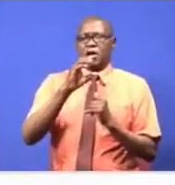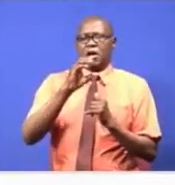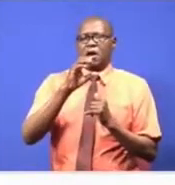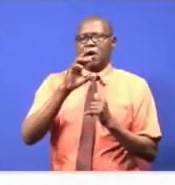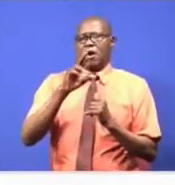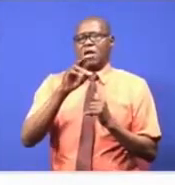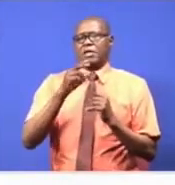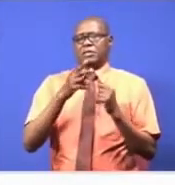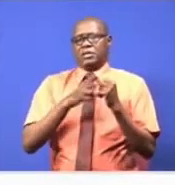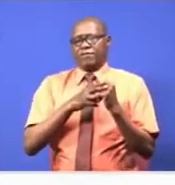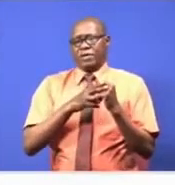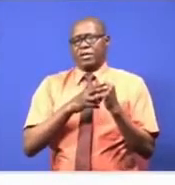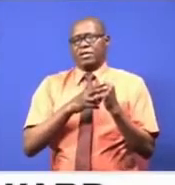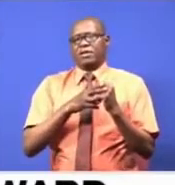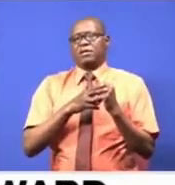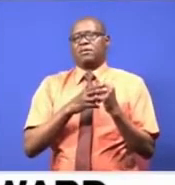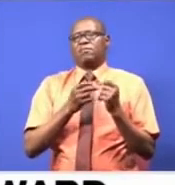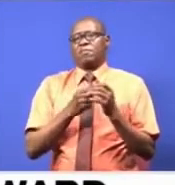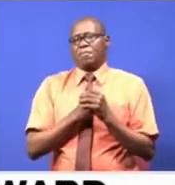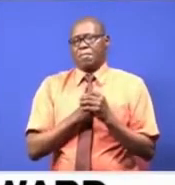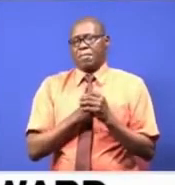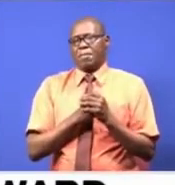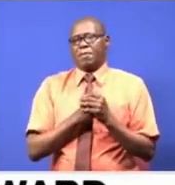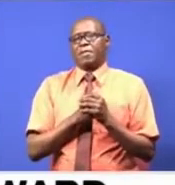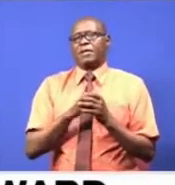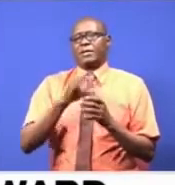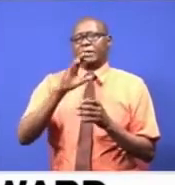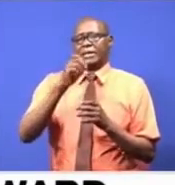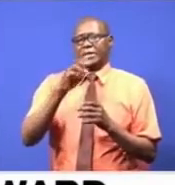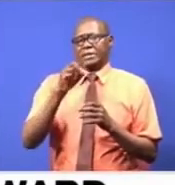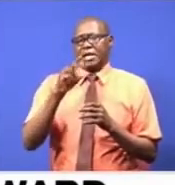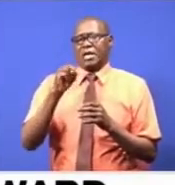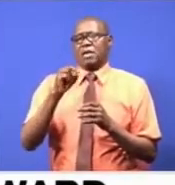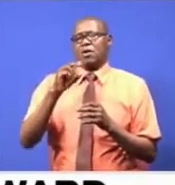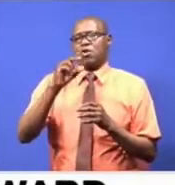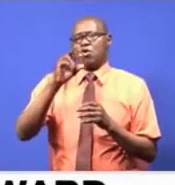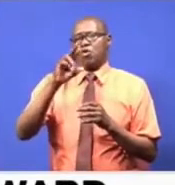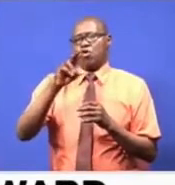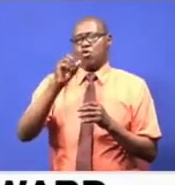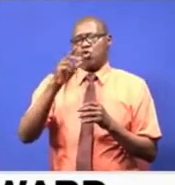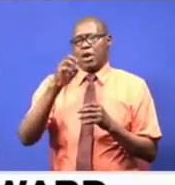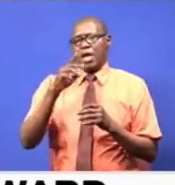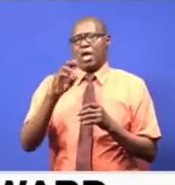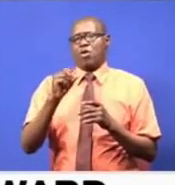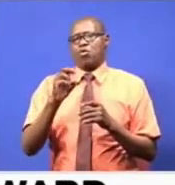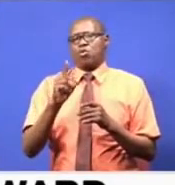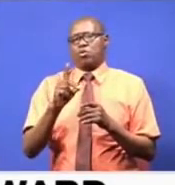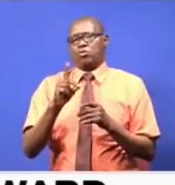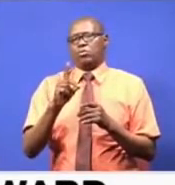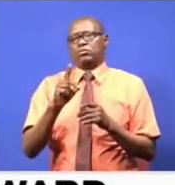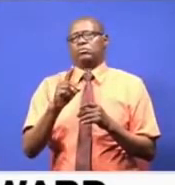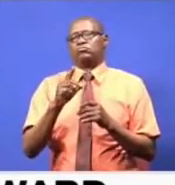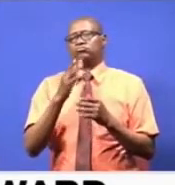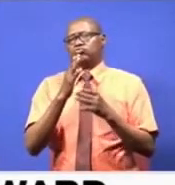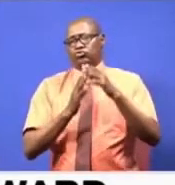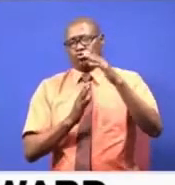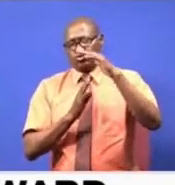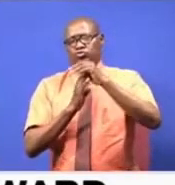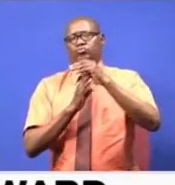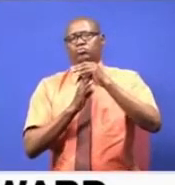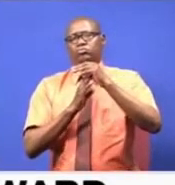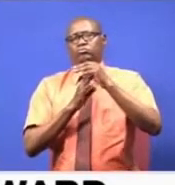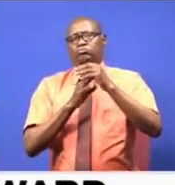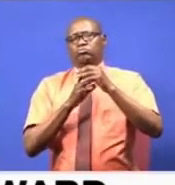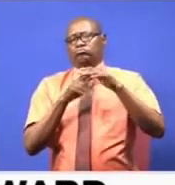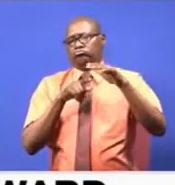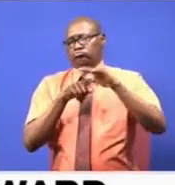Portuguese football star and Manchester United forward Cristiano Ronaldo has been awarded as the top scorer in the history of Portugal at the 2022